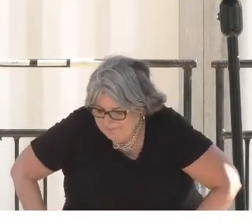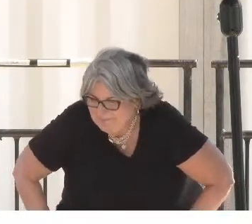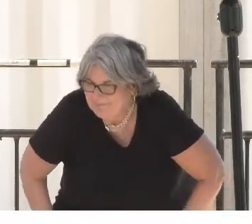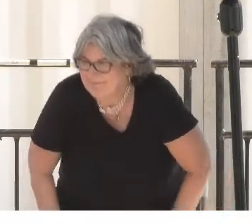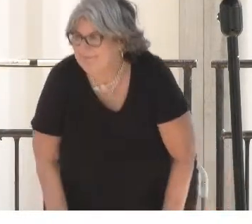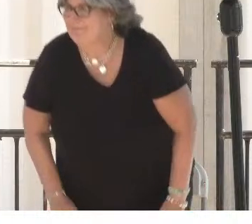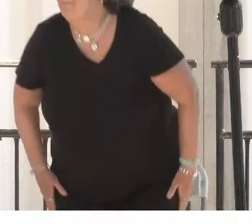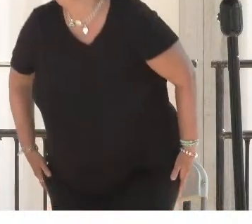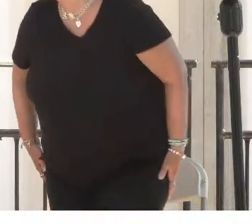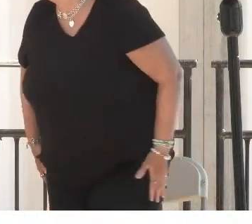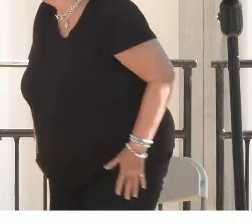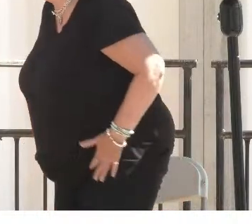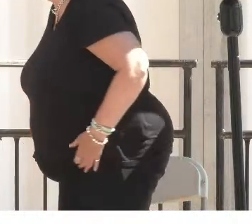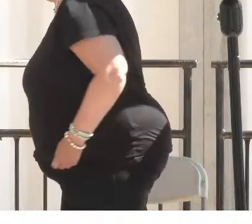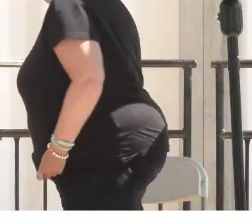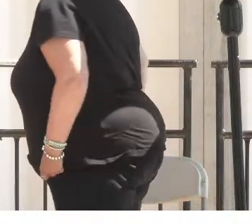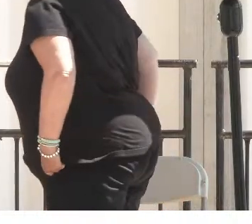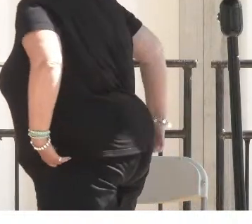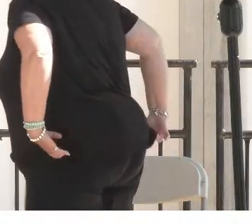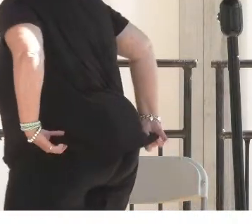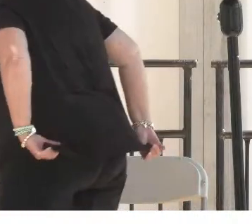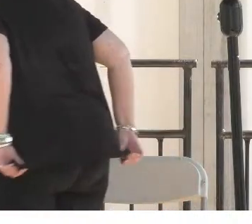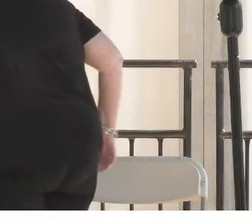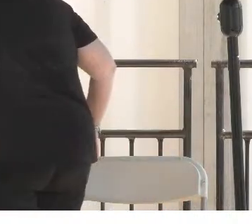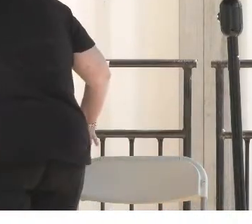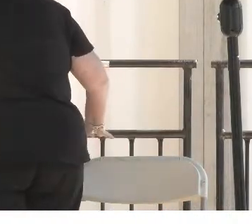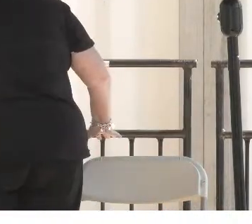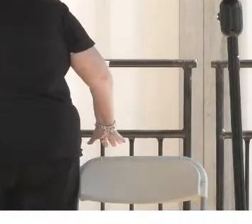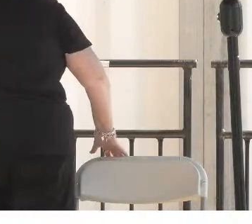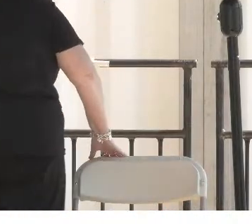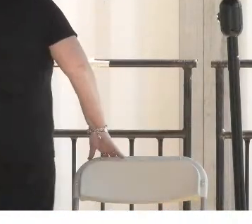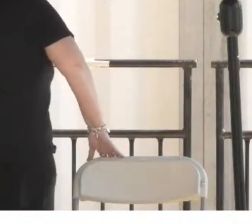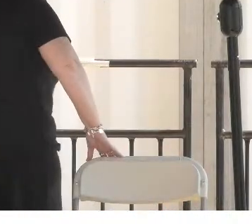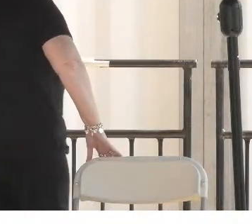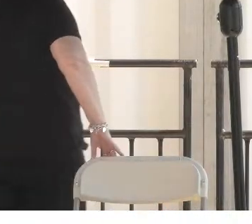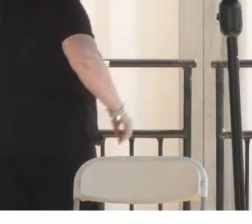Yeah, now everyone can do that.